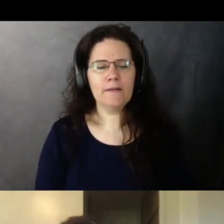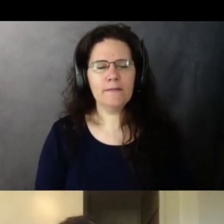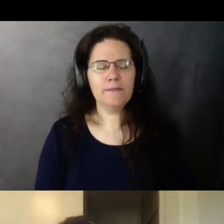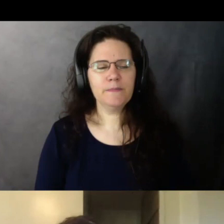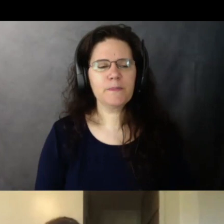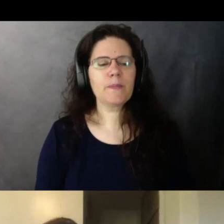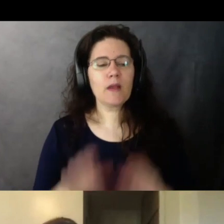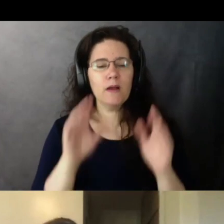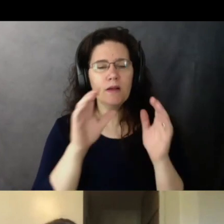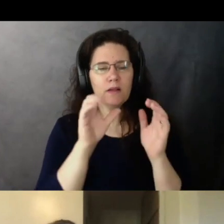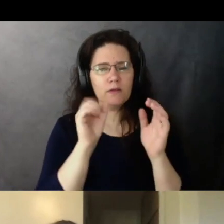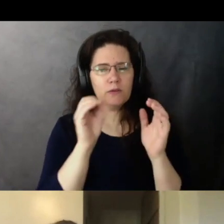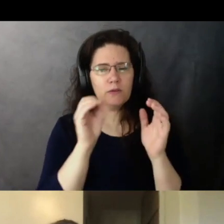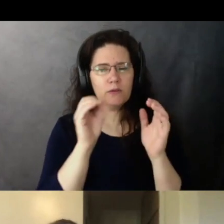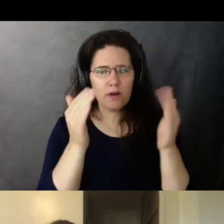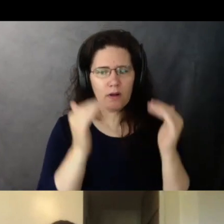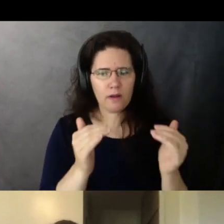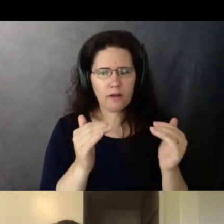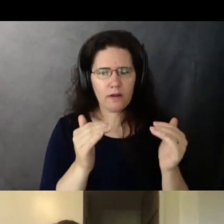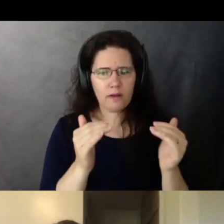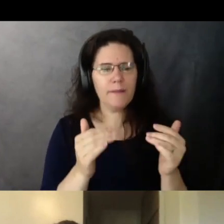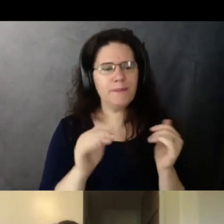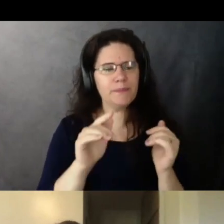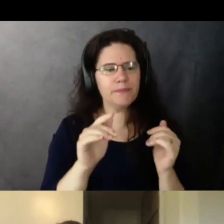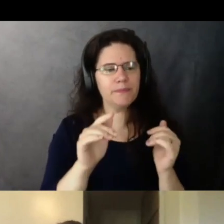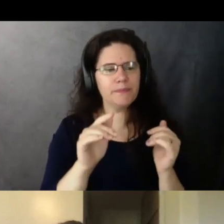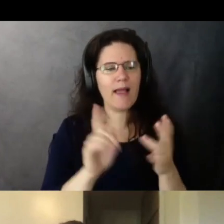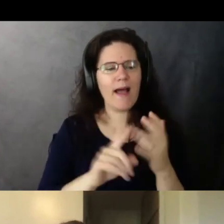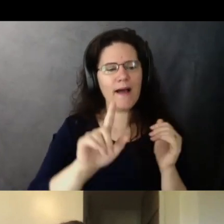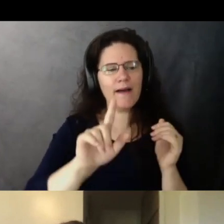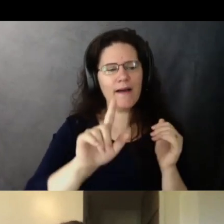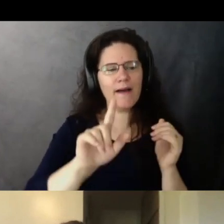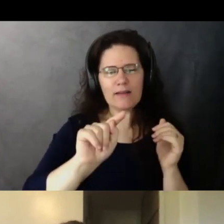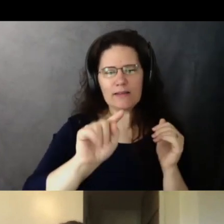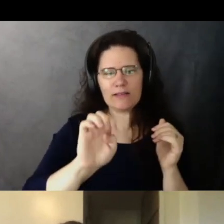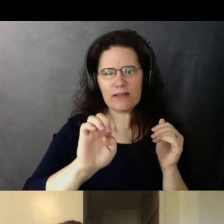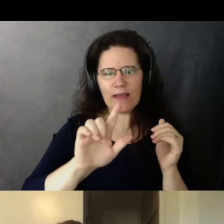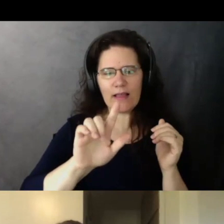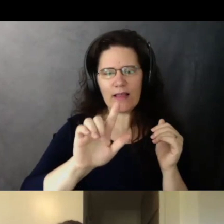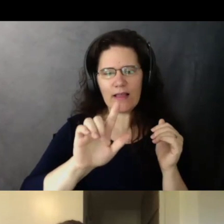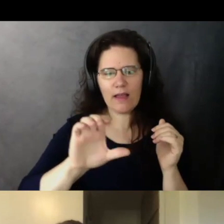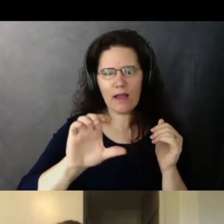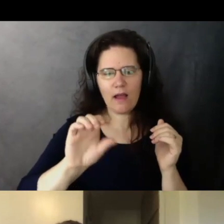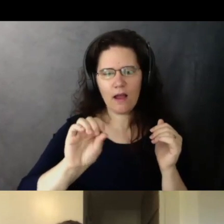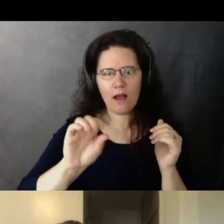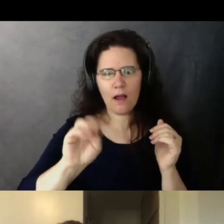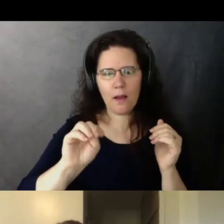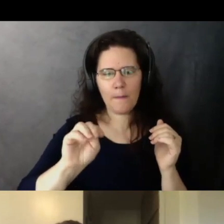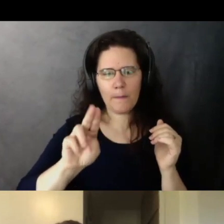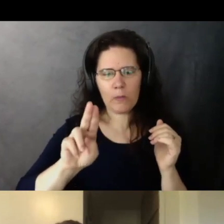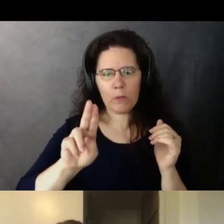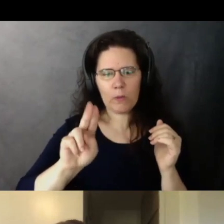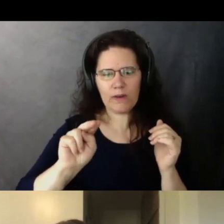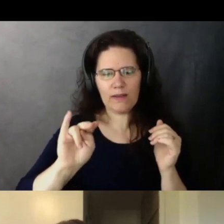And then we have telecommunications, which requires telephone and internet companies